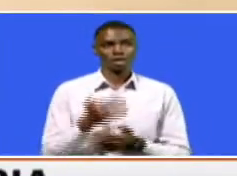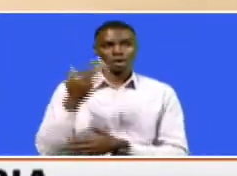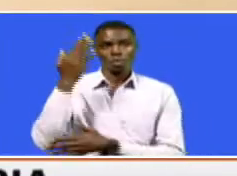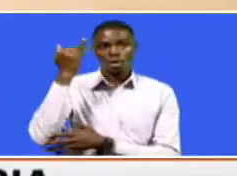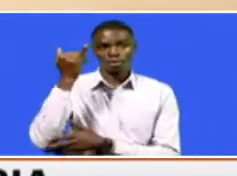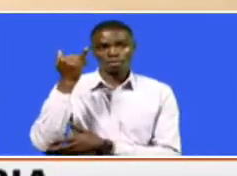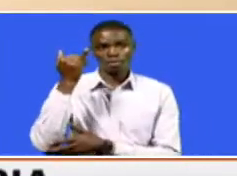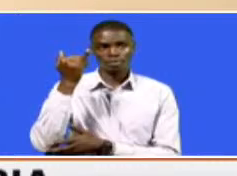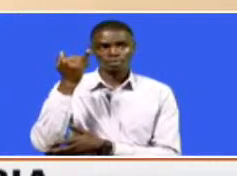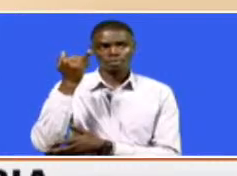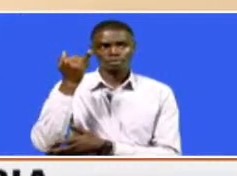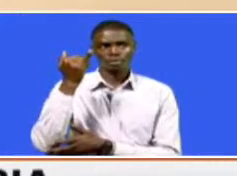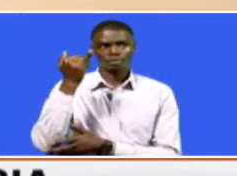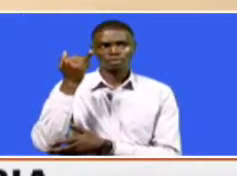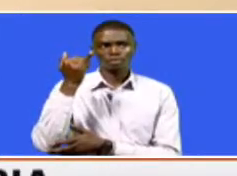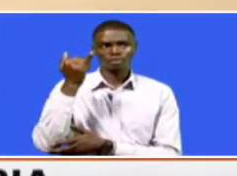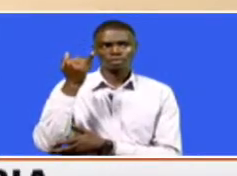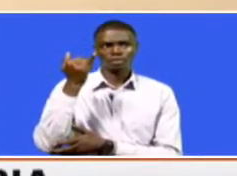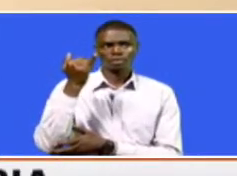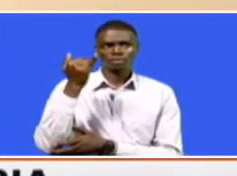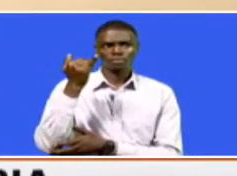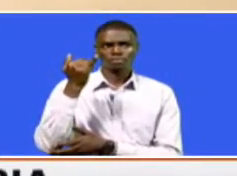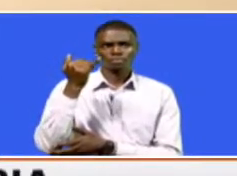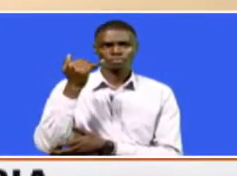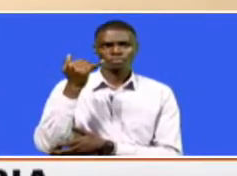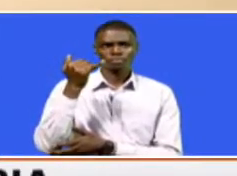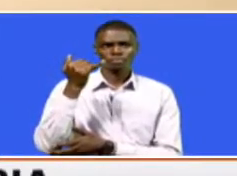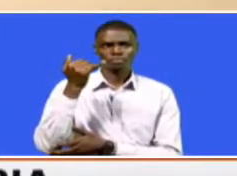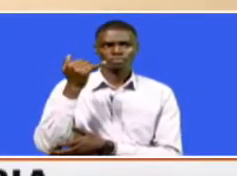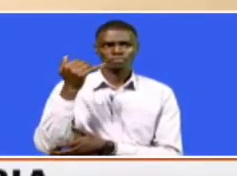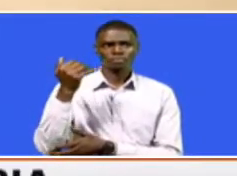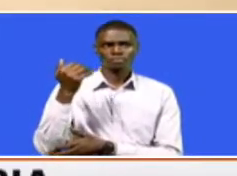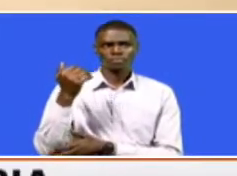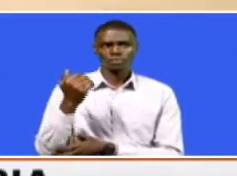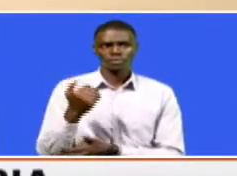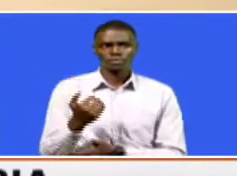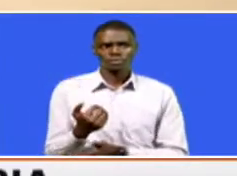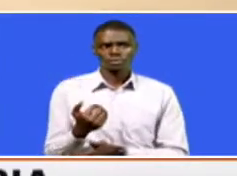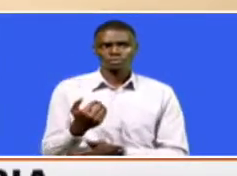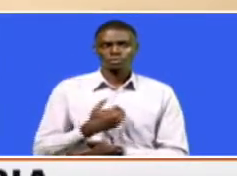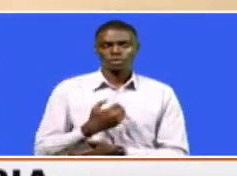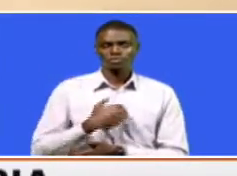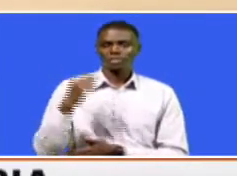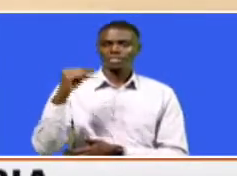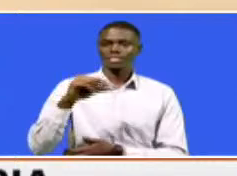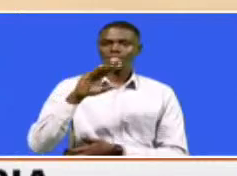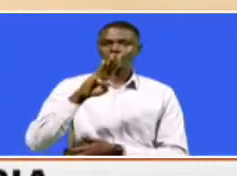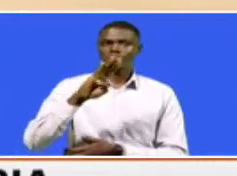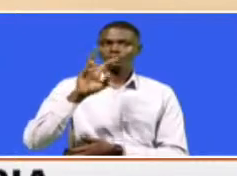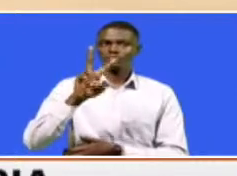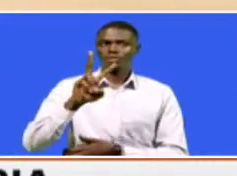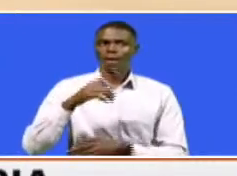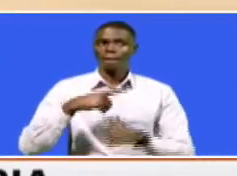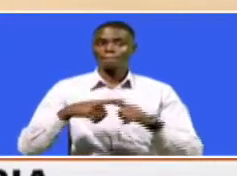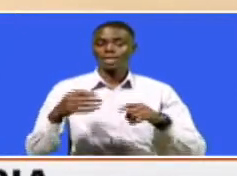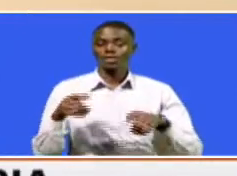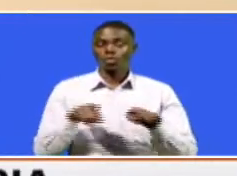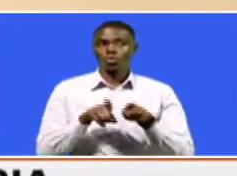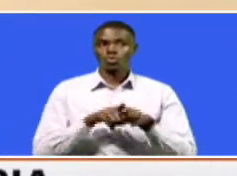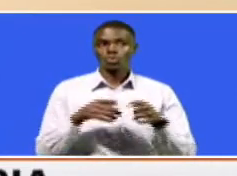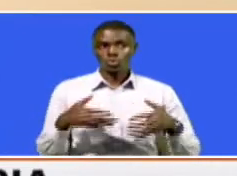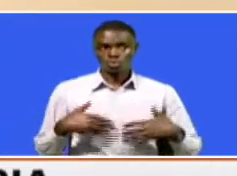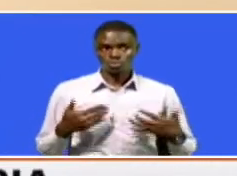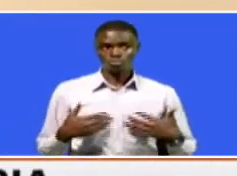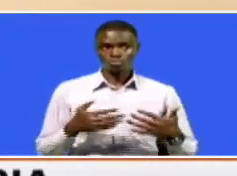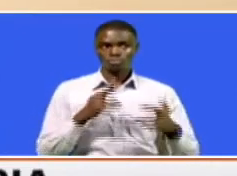you know police have not been known to handle matters of GBV very well, but I'm also happy